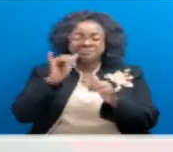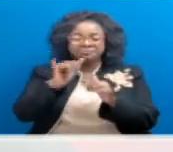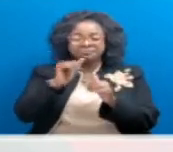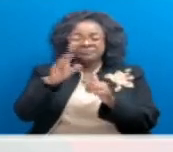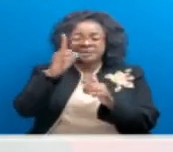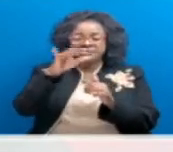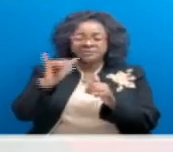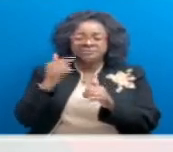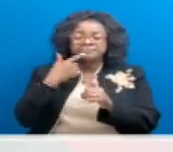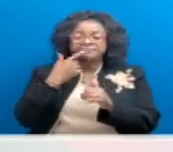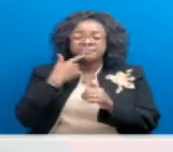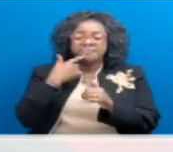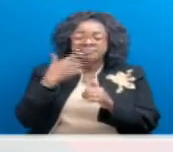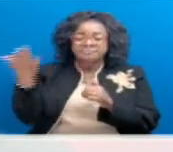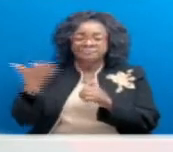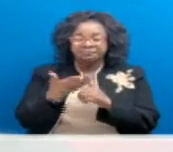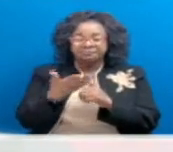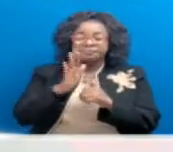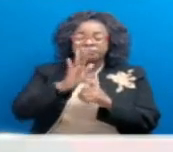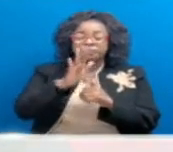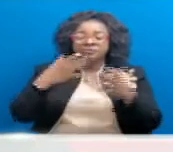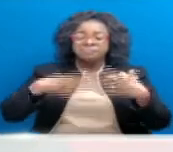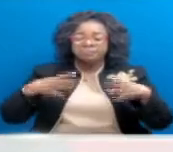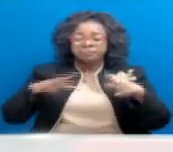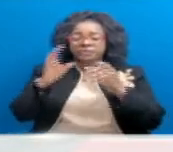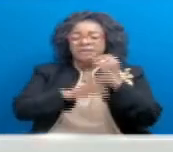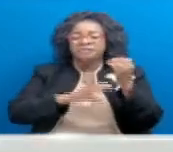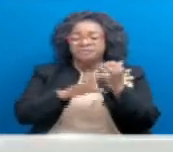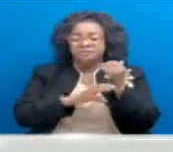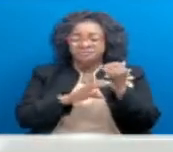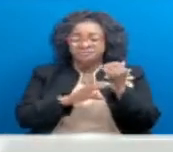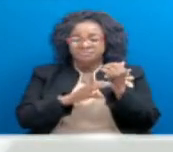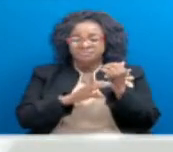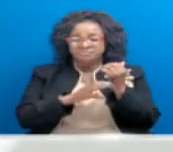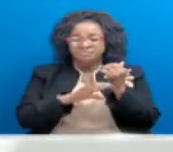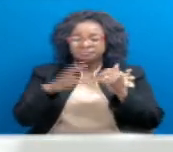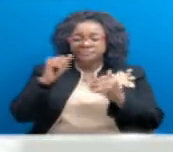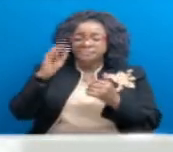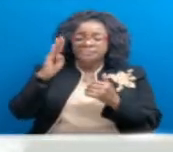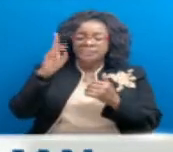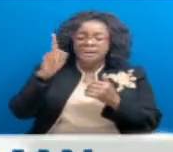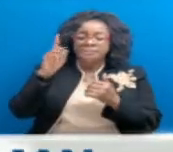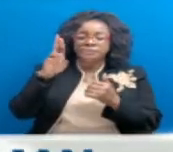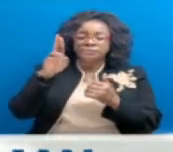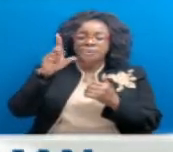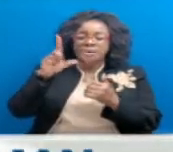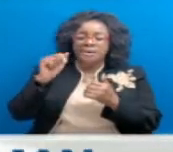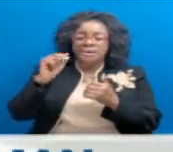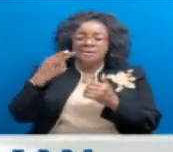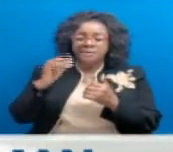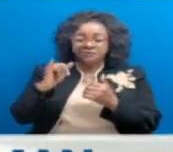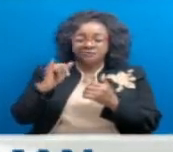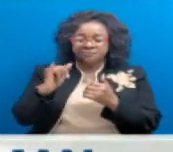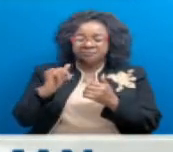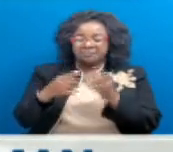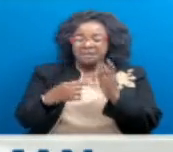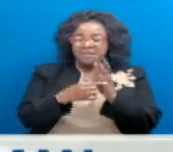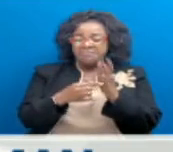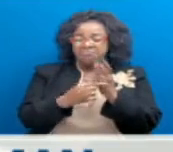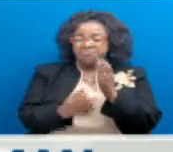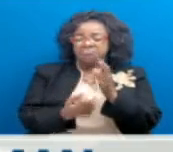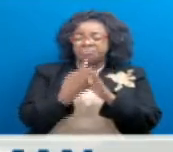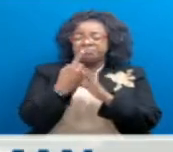alleges invited the Venezuelan nationals to the country. Abdullahi Mohamed, the man whose name popped up in a series